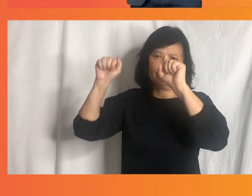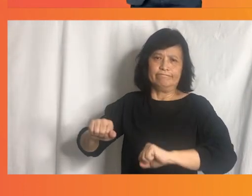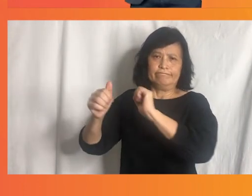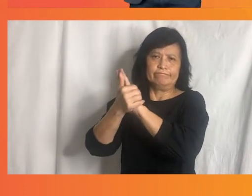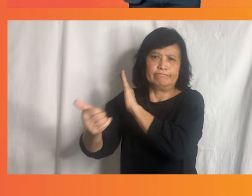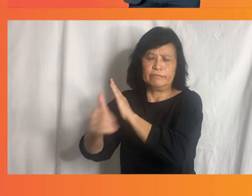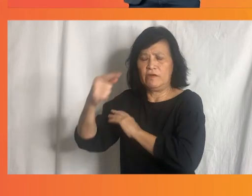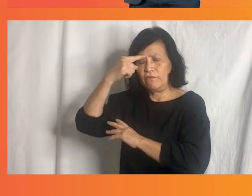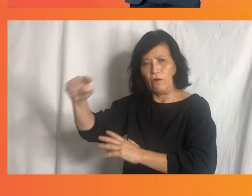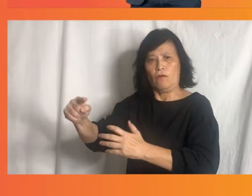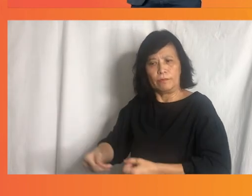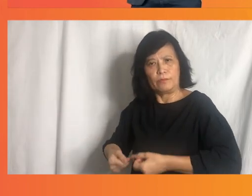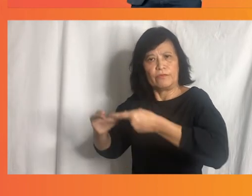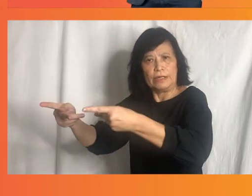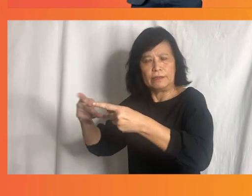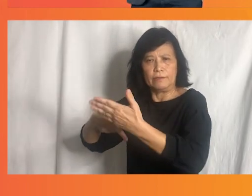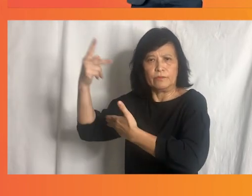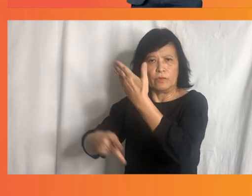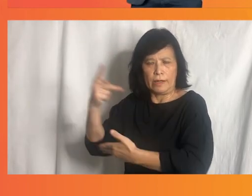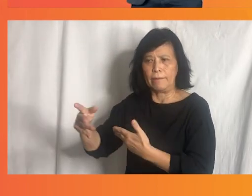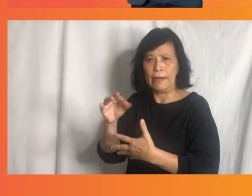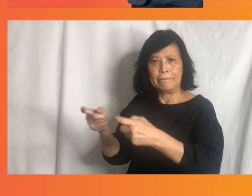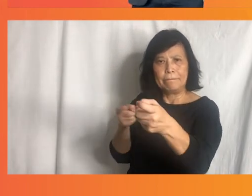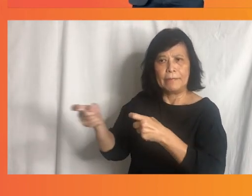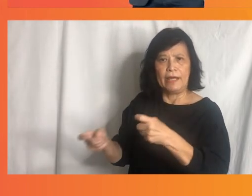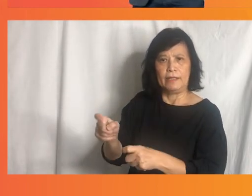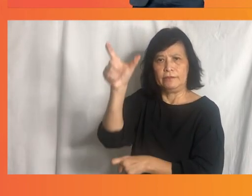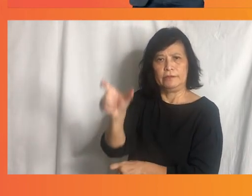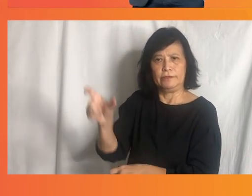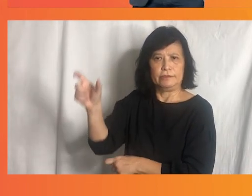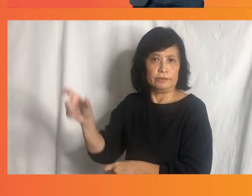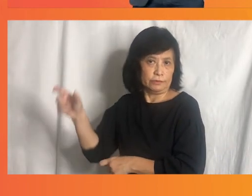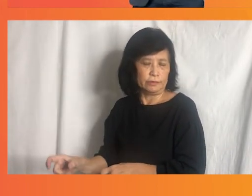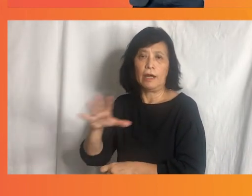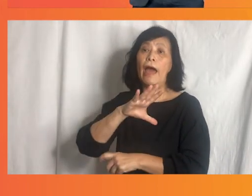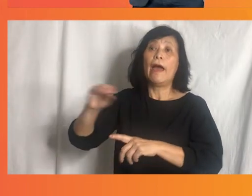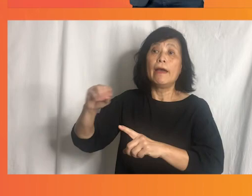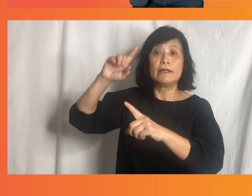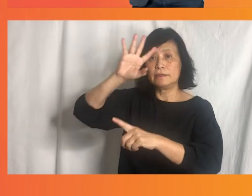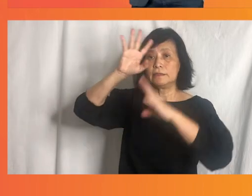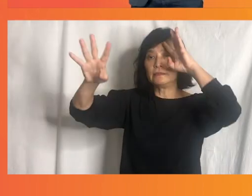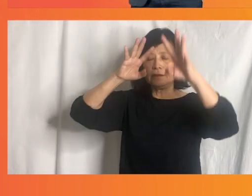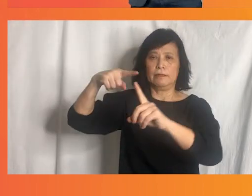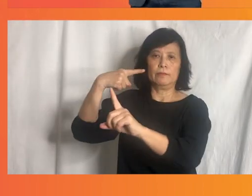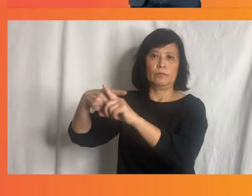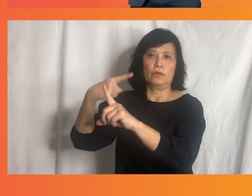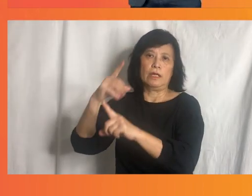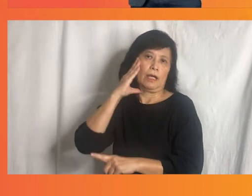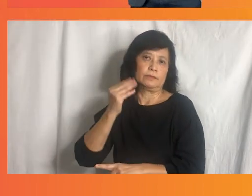program, to manage such individuals, and most importantly, to create a positive and meaningful experiences for